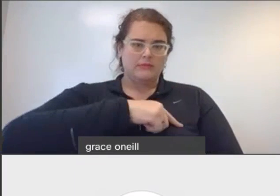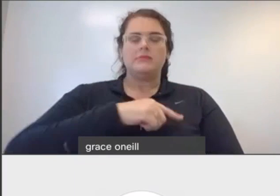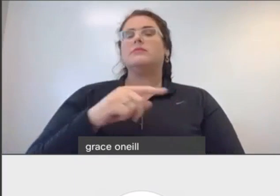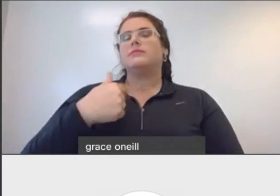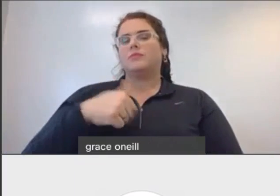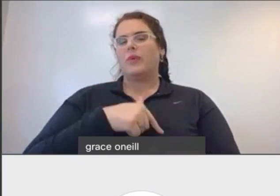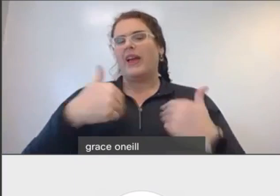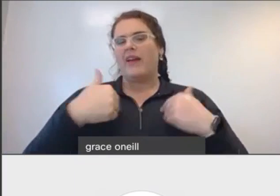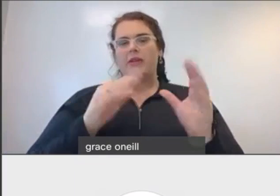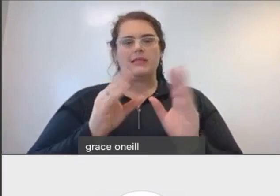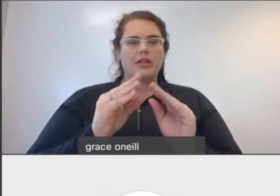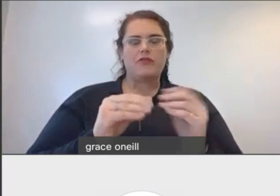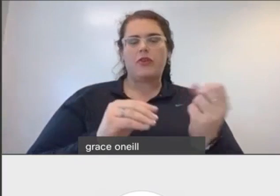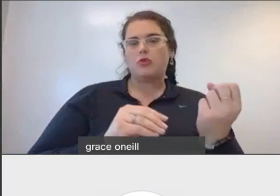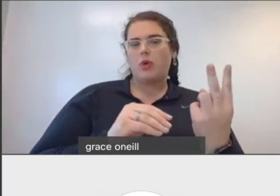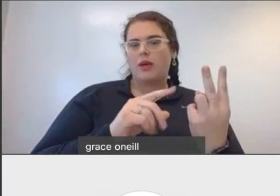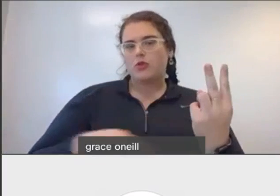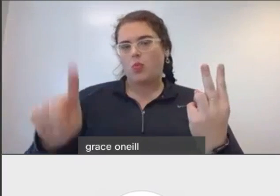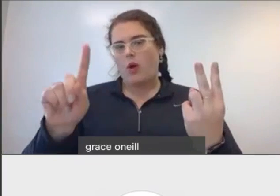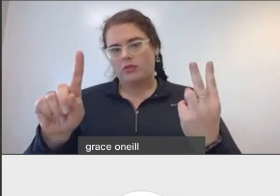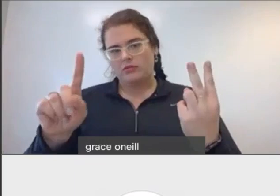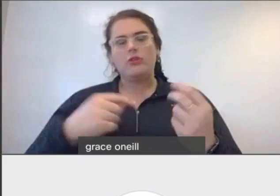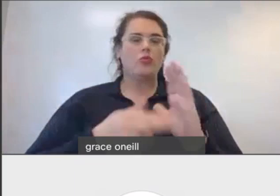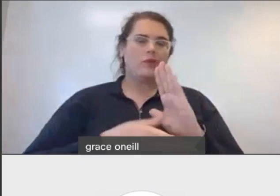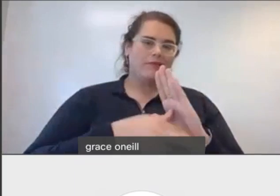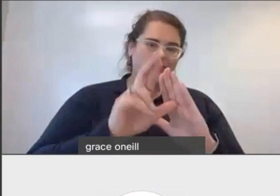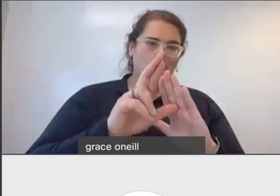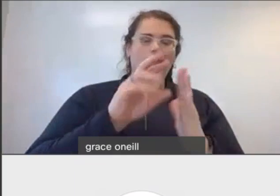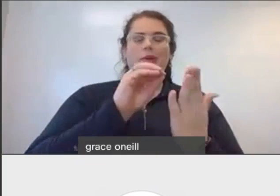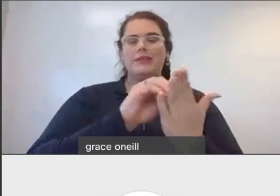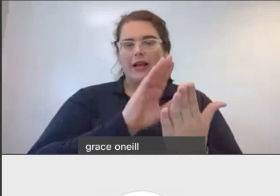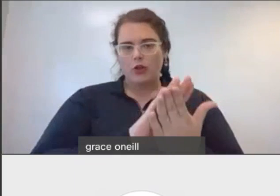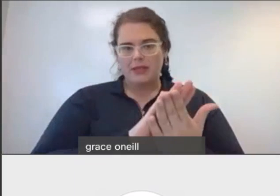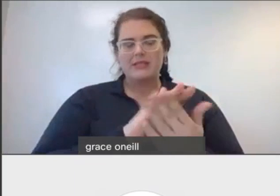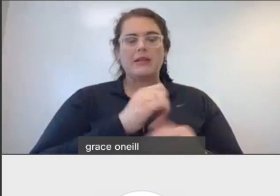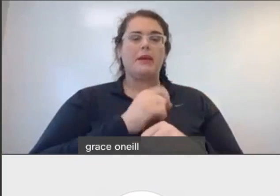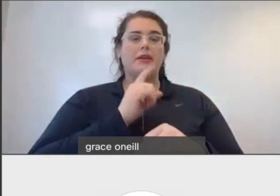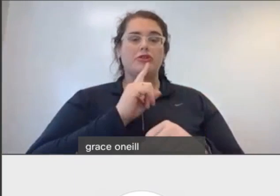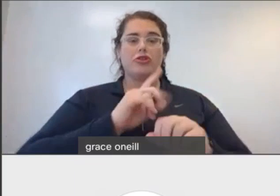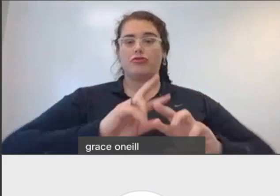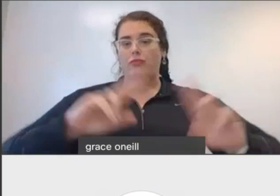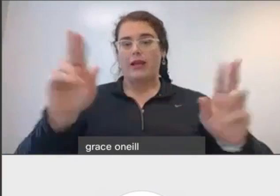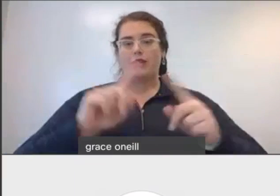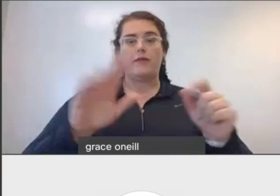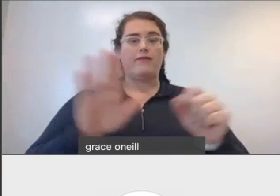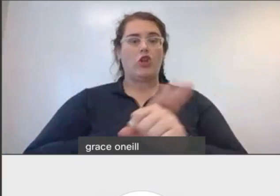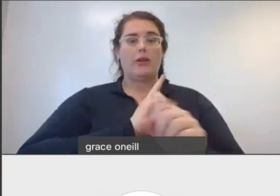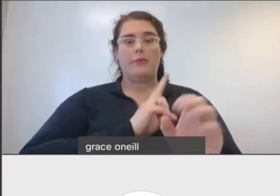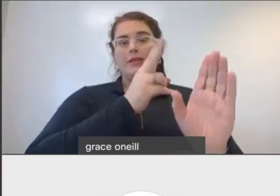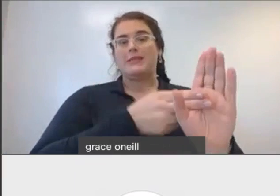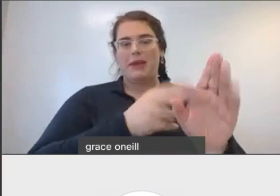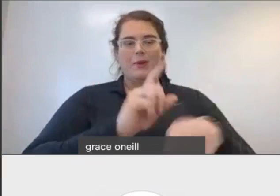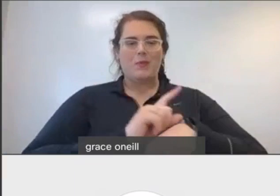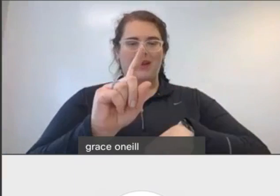session from 12 to 1 to go over any documents to make sure that they're prepared to fully engage in the session at 1